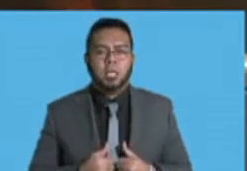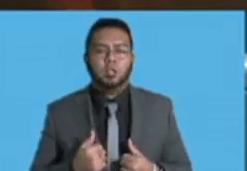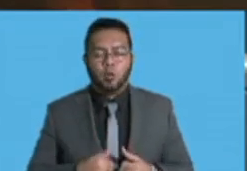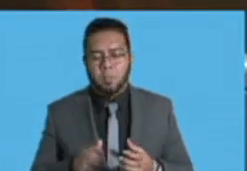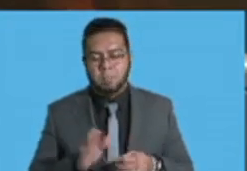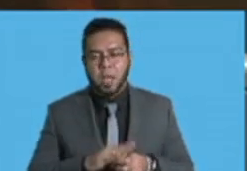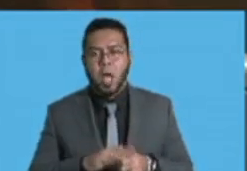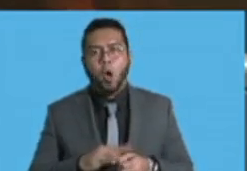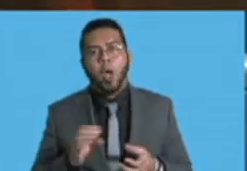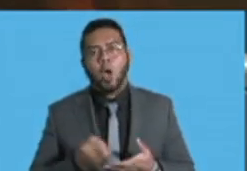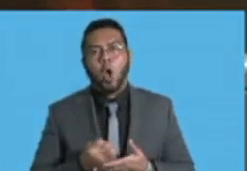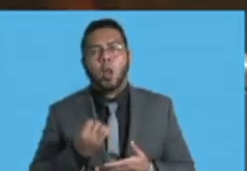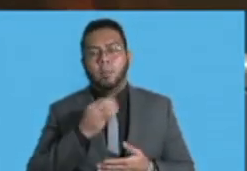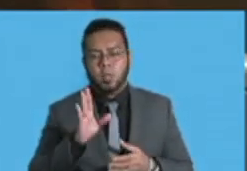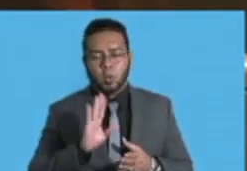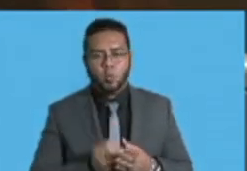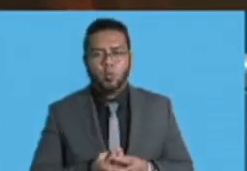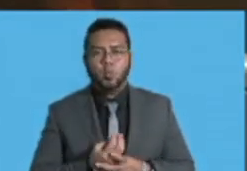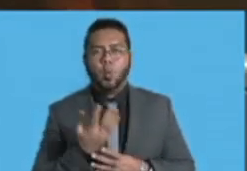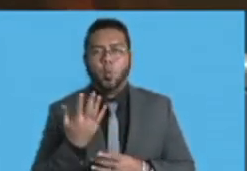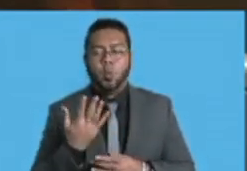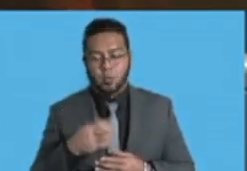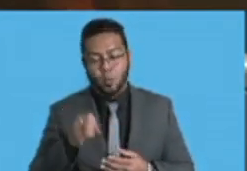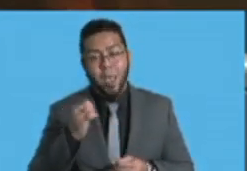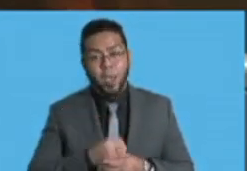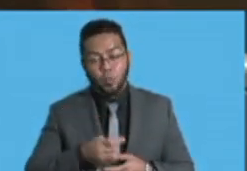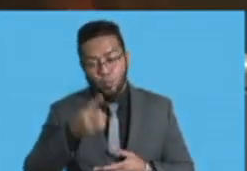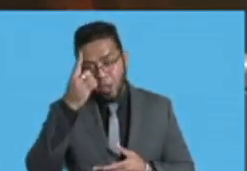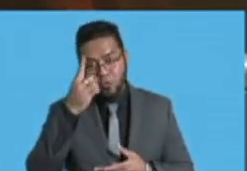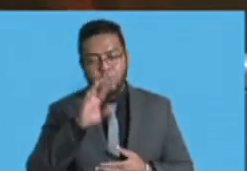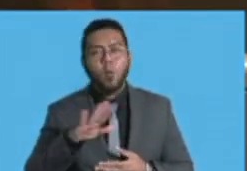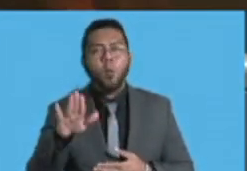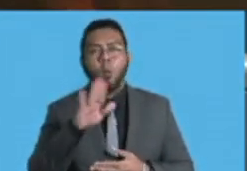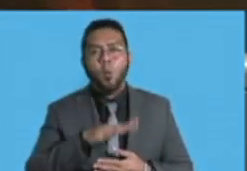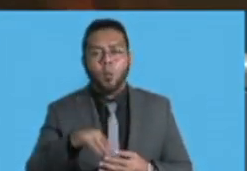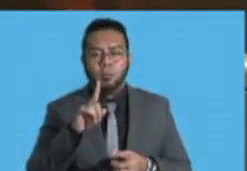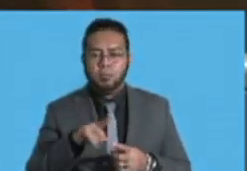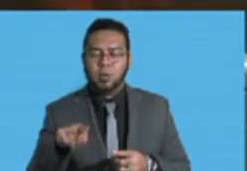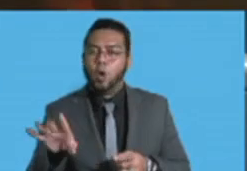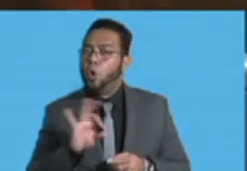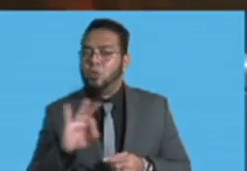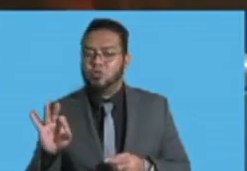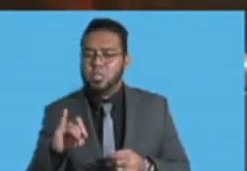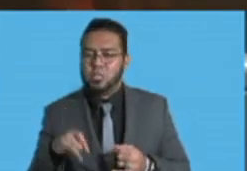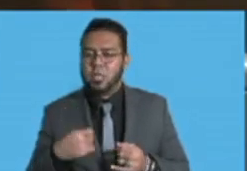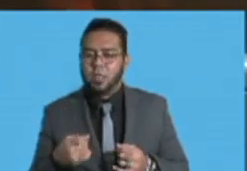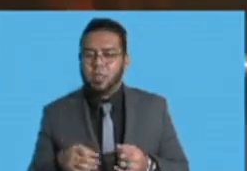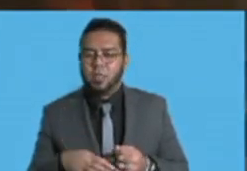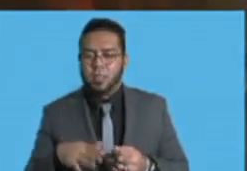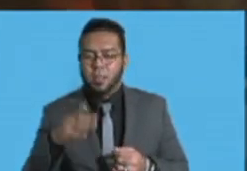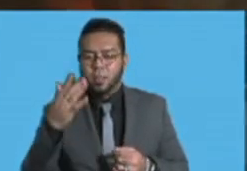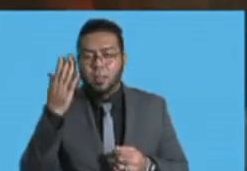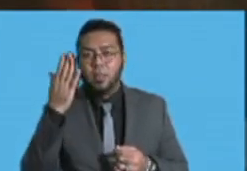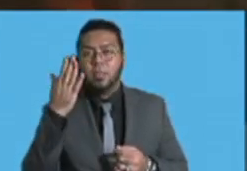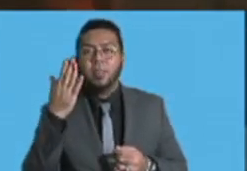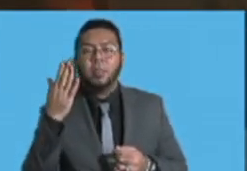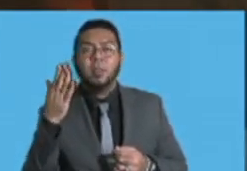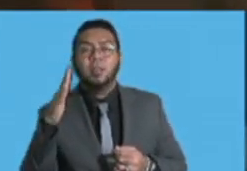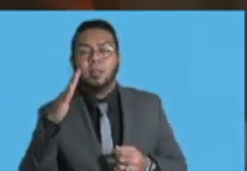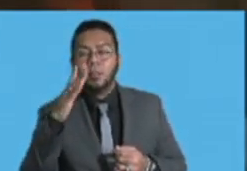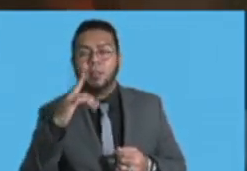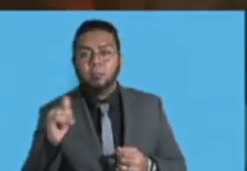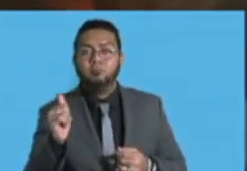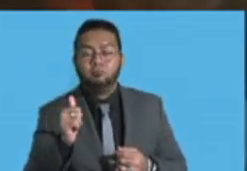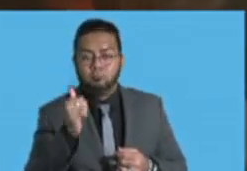grow. That is why education for every citizen, not just the privilege, is so critical. That is why